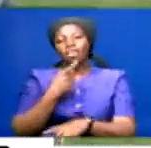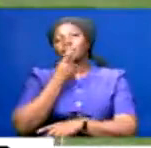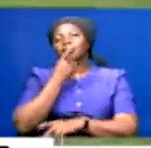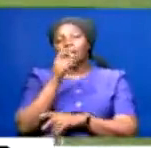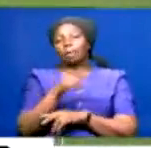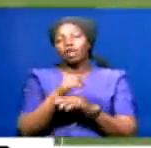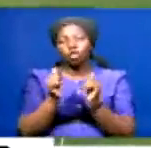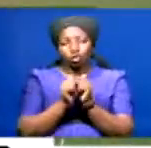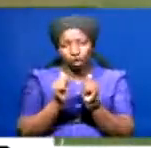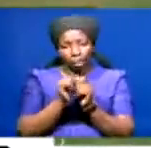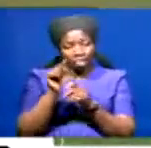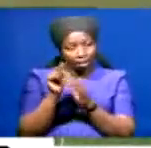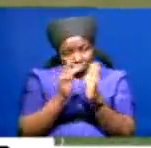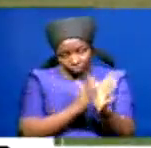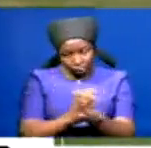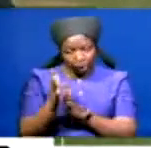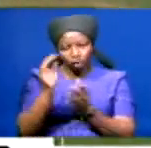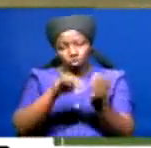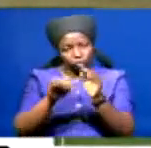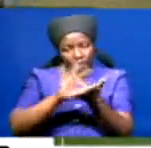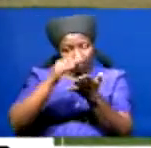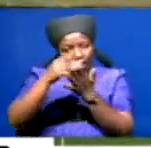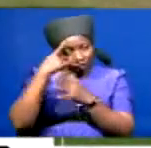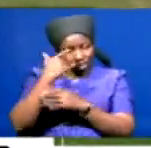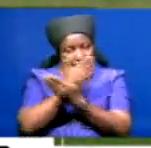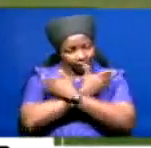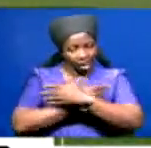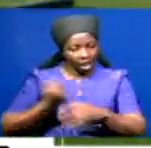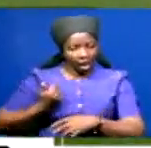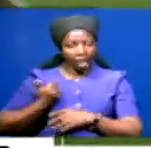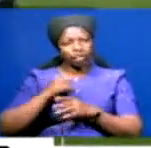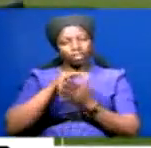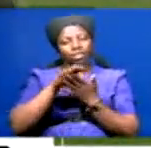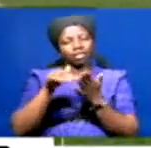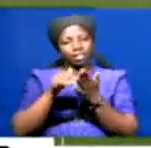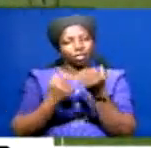was organized to raise funds for Starehe Girls Centre to sponsor and maintain 800 students at the institution.